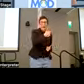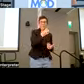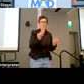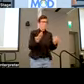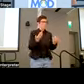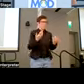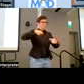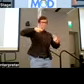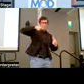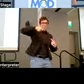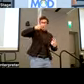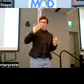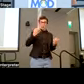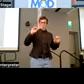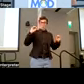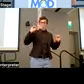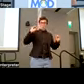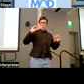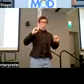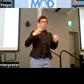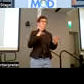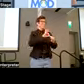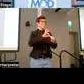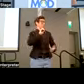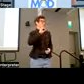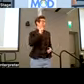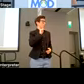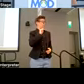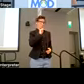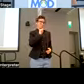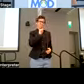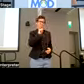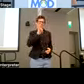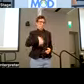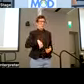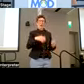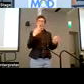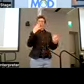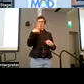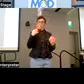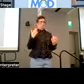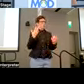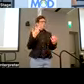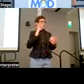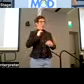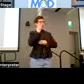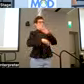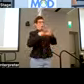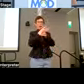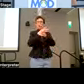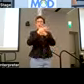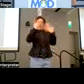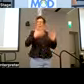and don't have the internet connection, very, very important since so much of the the world is through the digital